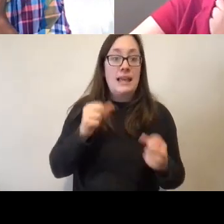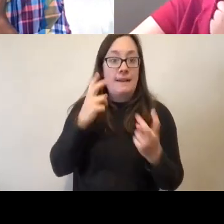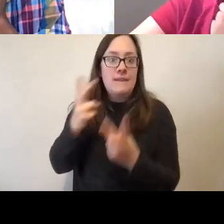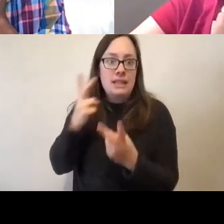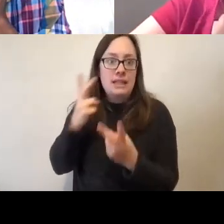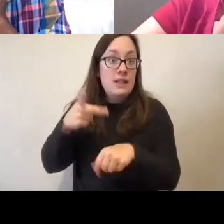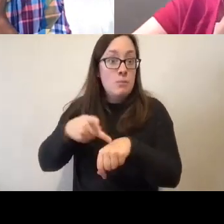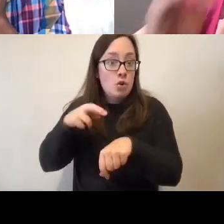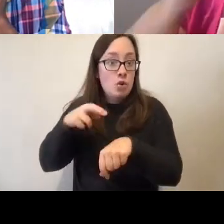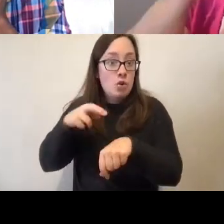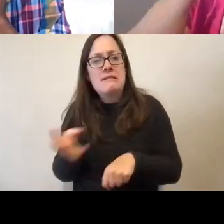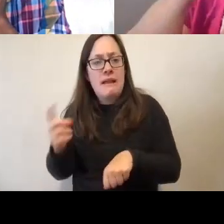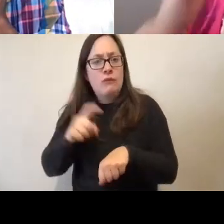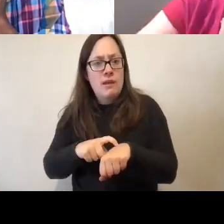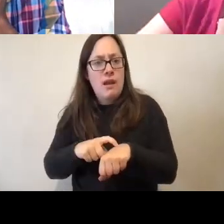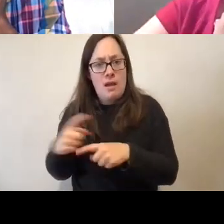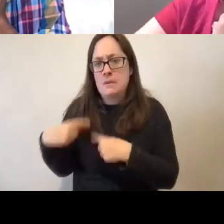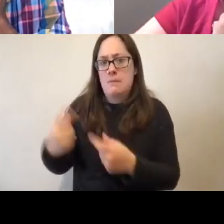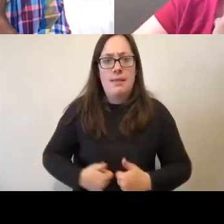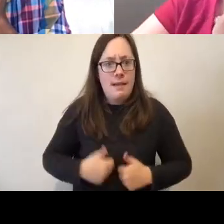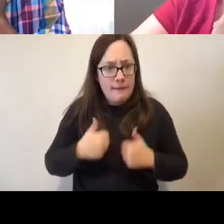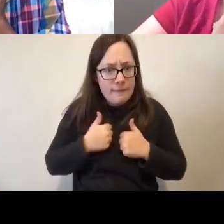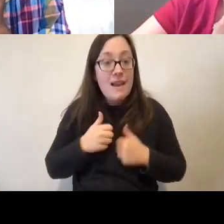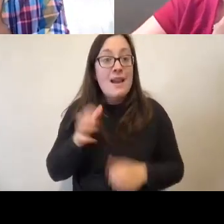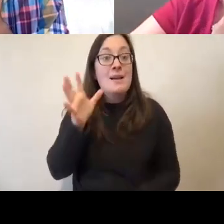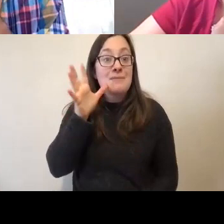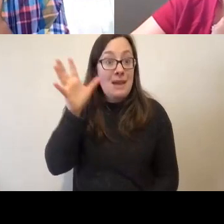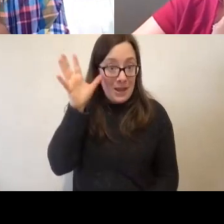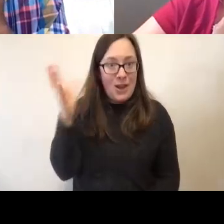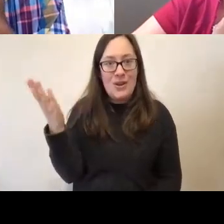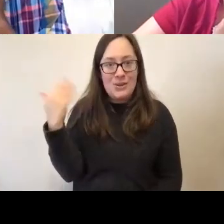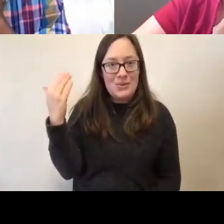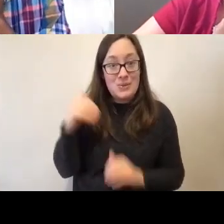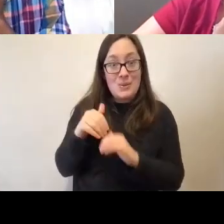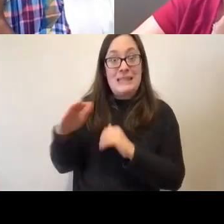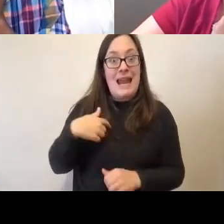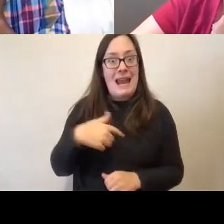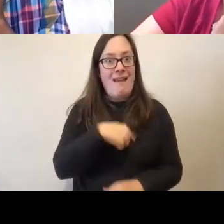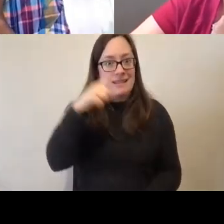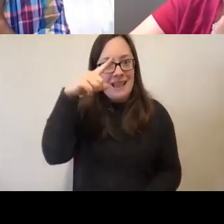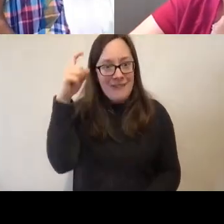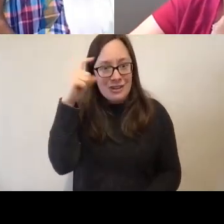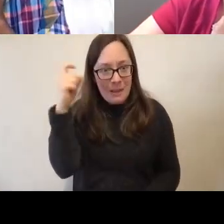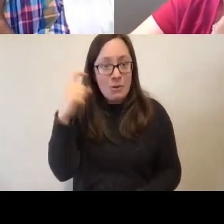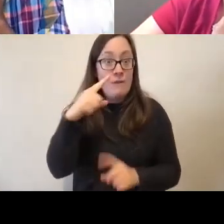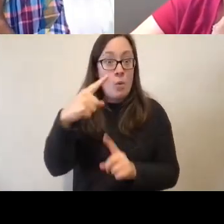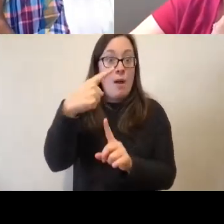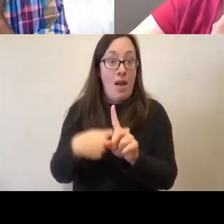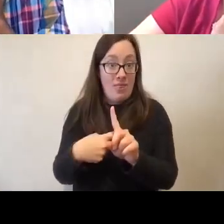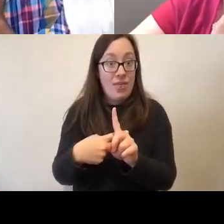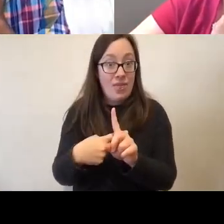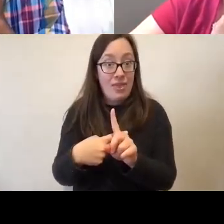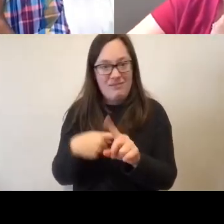times in my life, and my parents used to send us there for summers, like a month at a time, in between